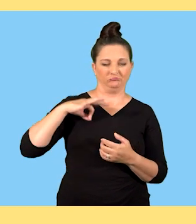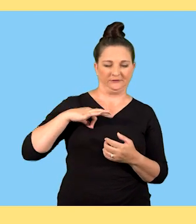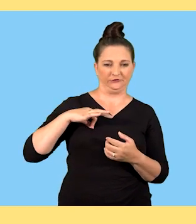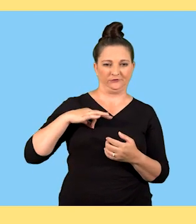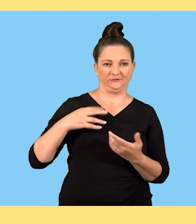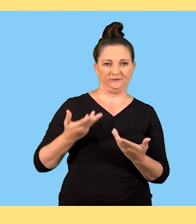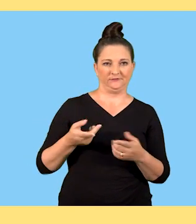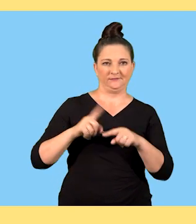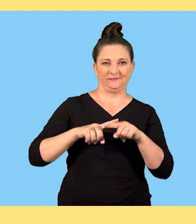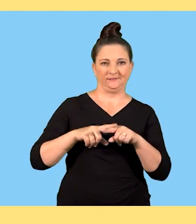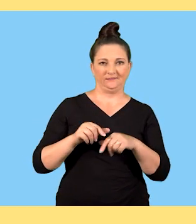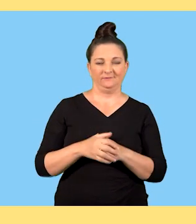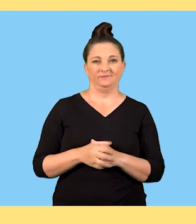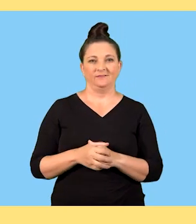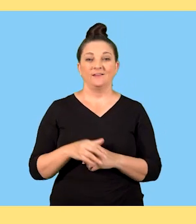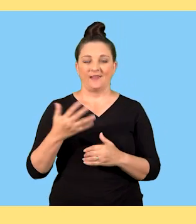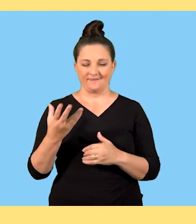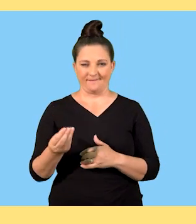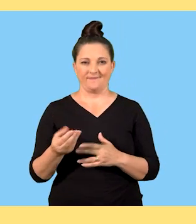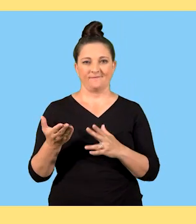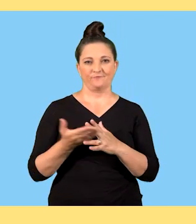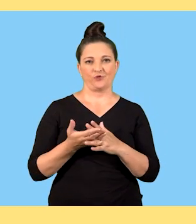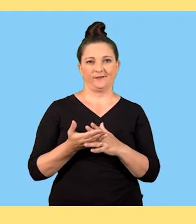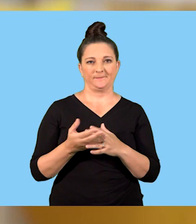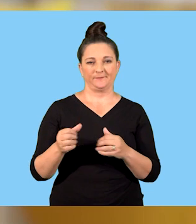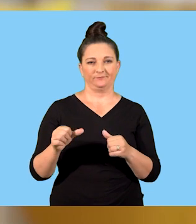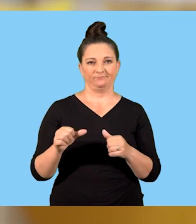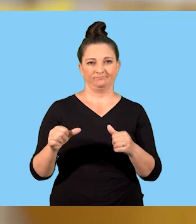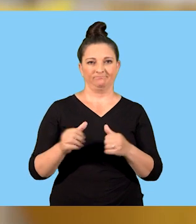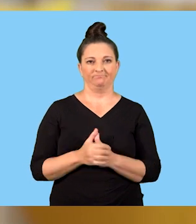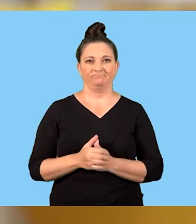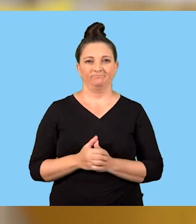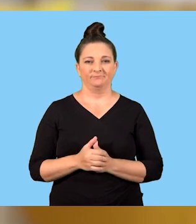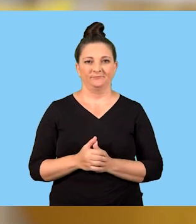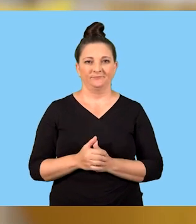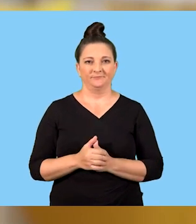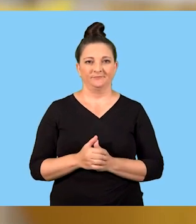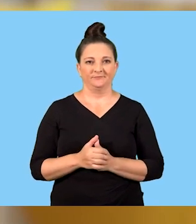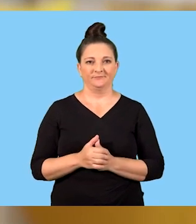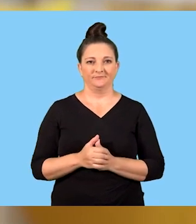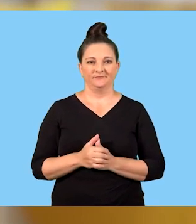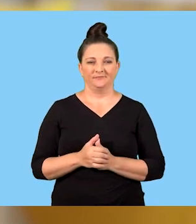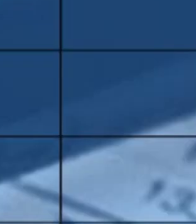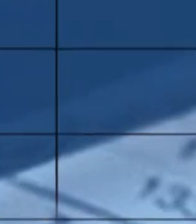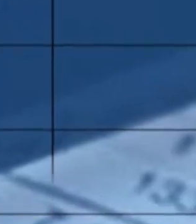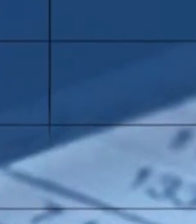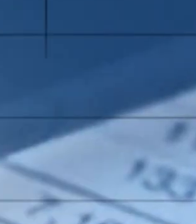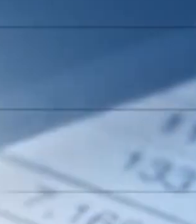here as well as your interest income. Dear learners, let's go for an ad break and I'll see you shortly.